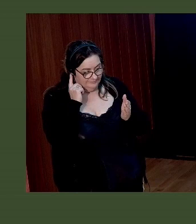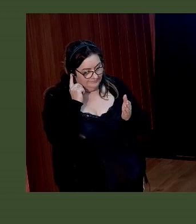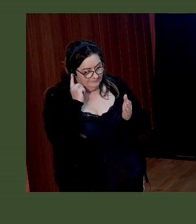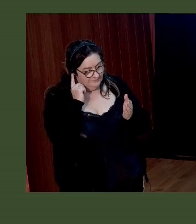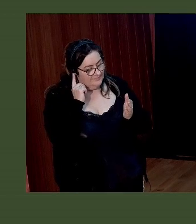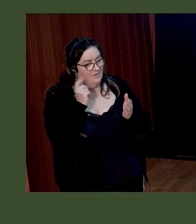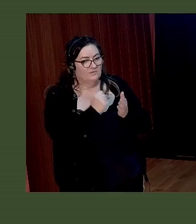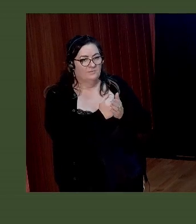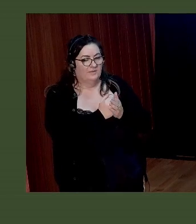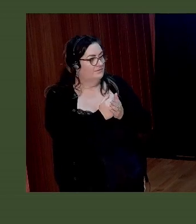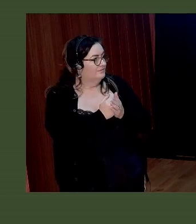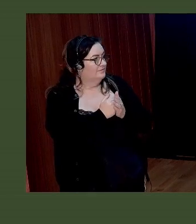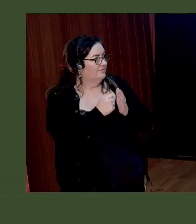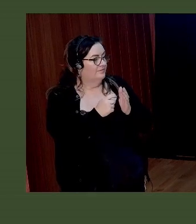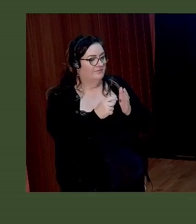was about fishing,